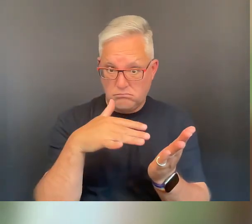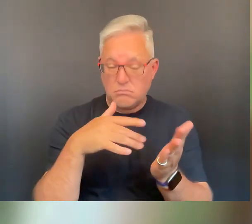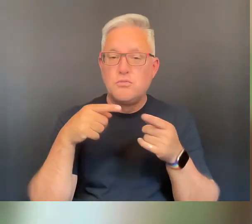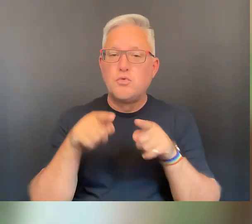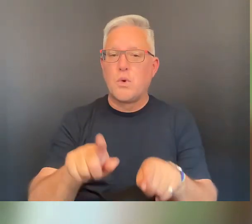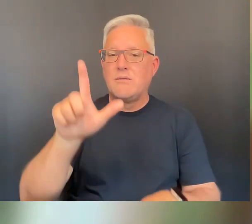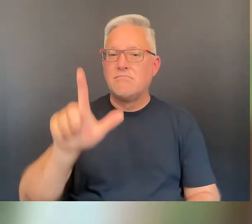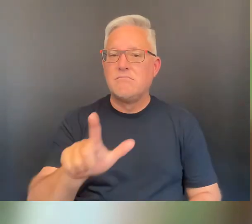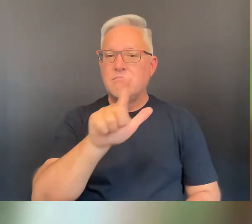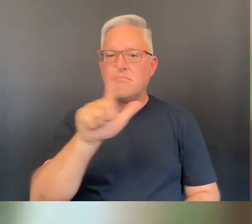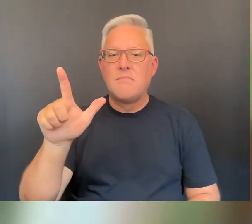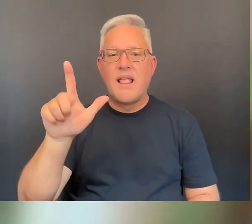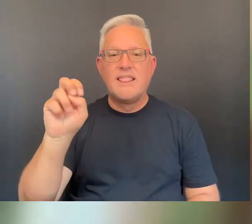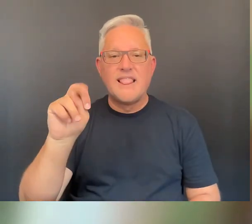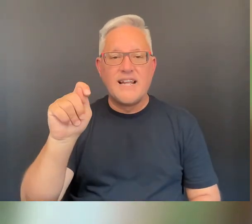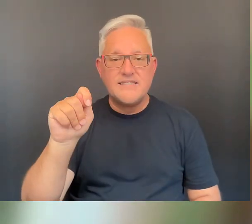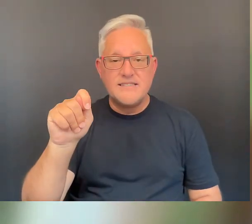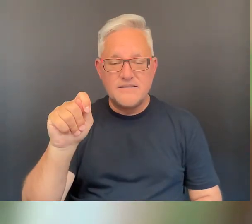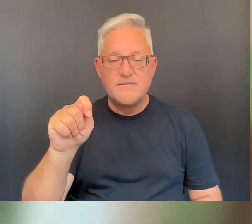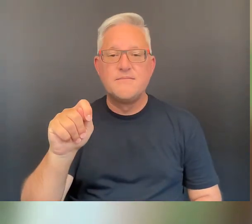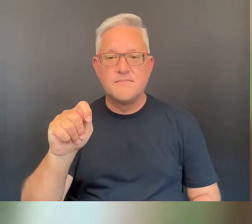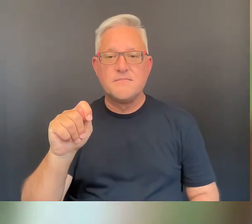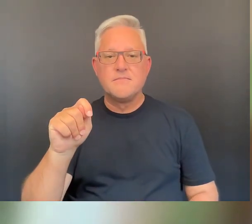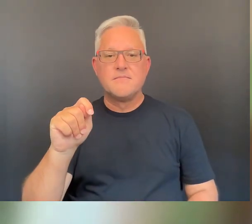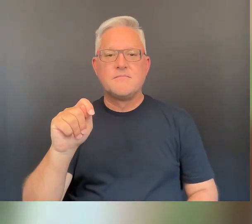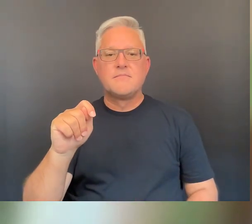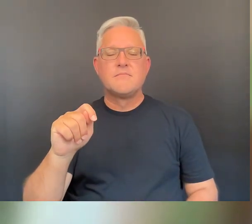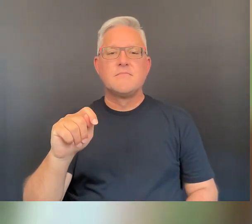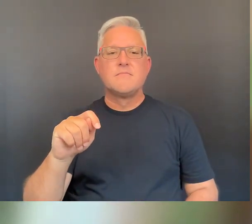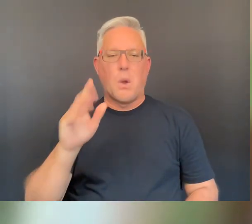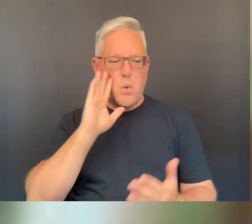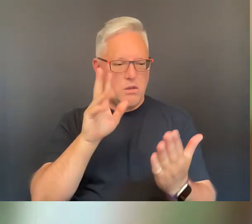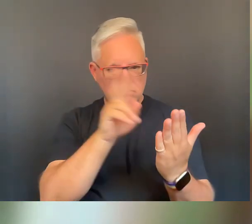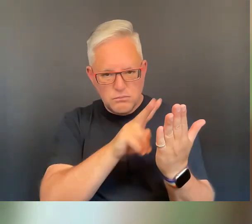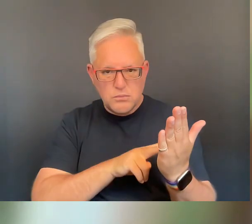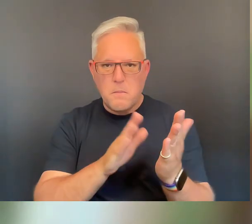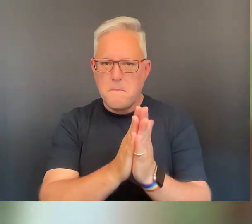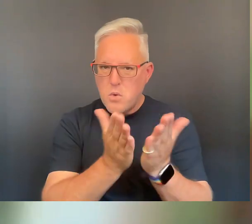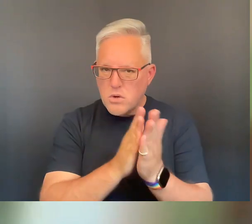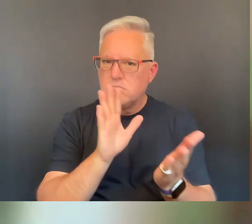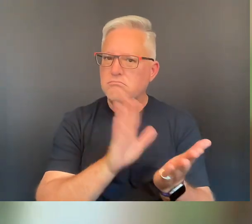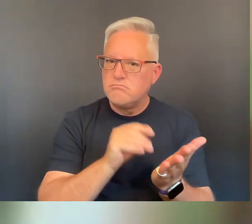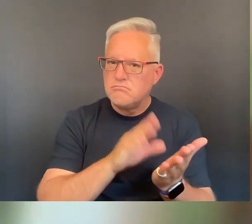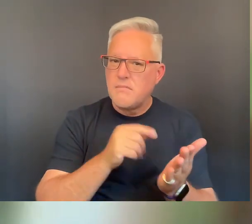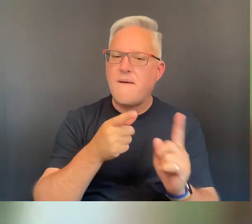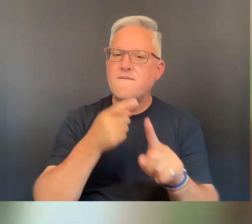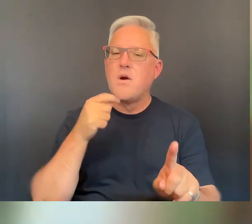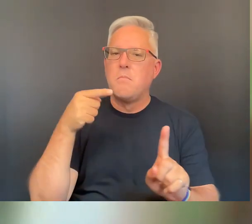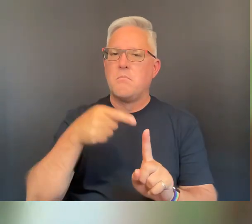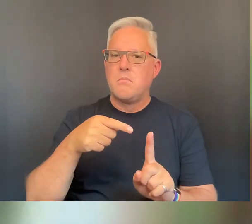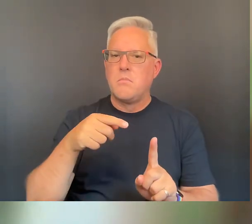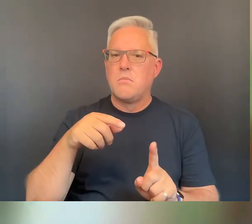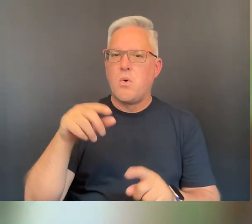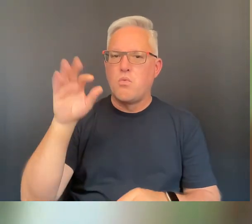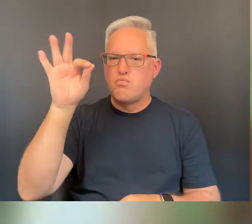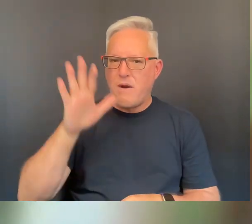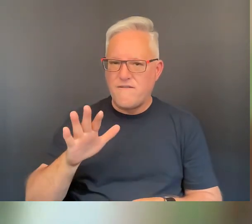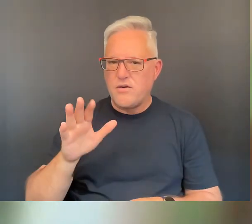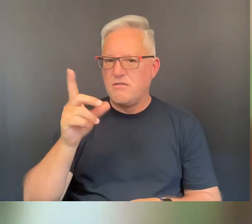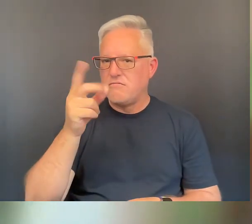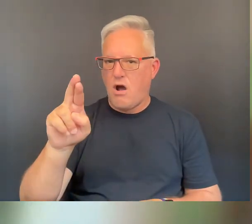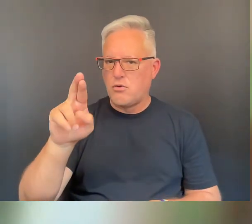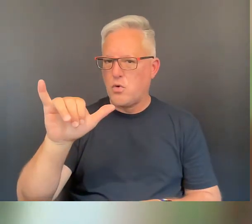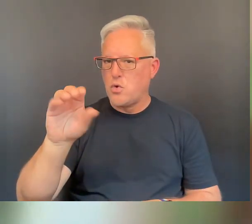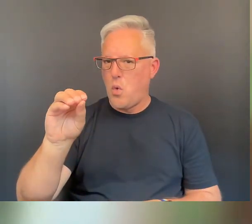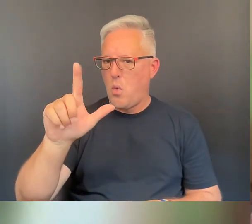doing during Lent, and really learning from Reverend Dr. Yolanda Denson Byers.